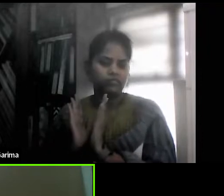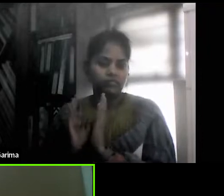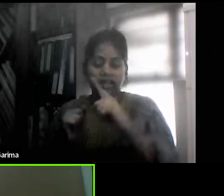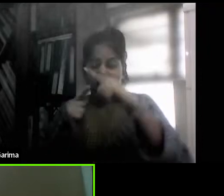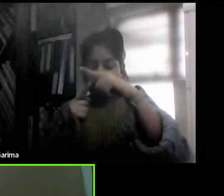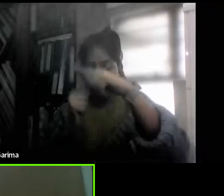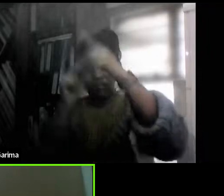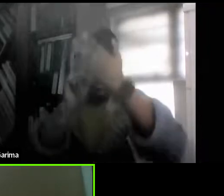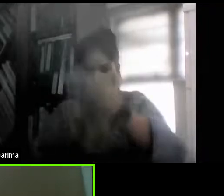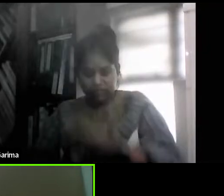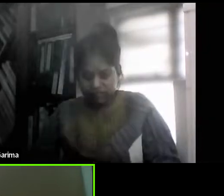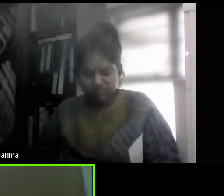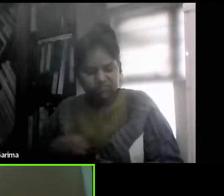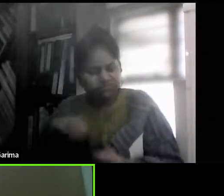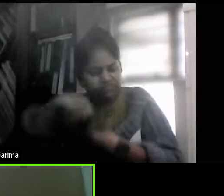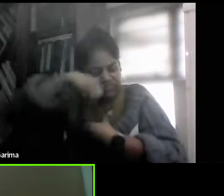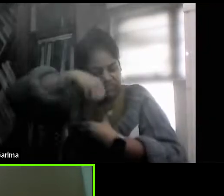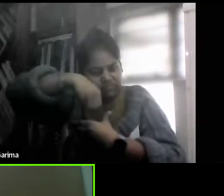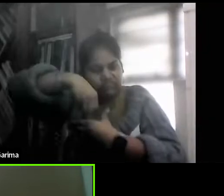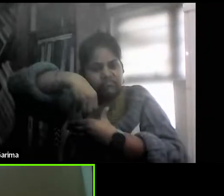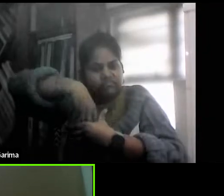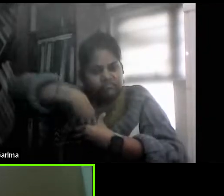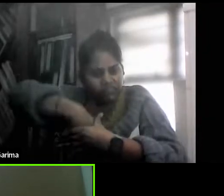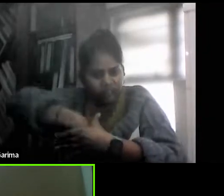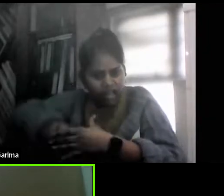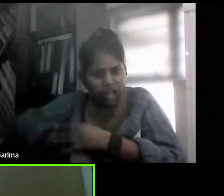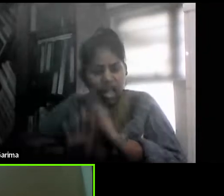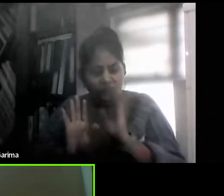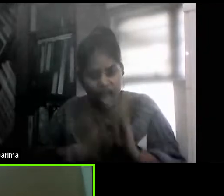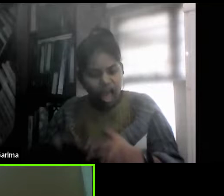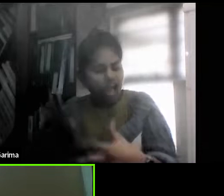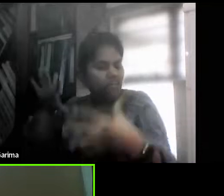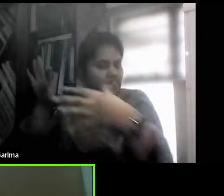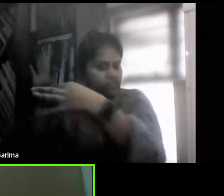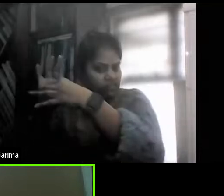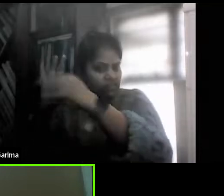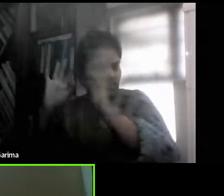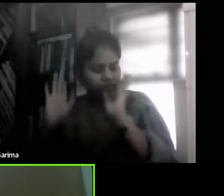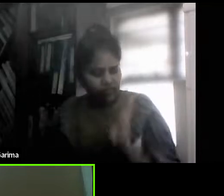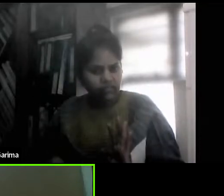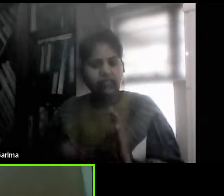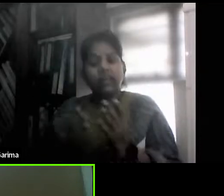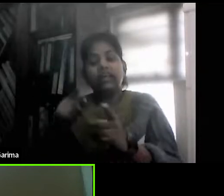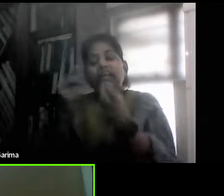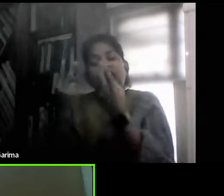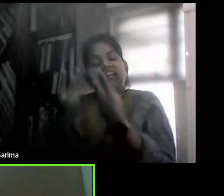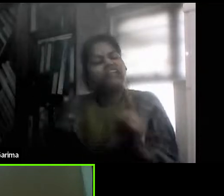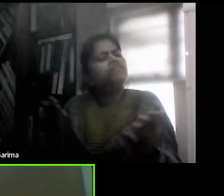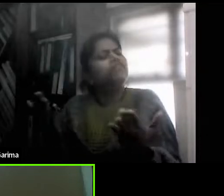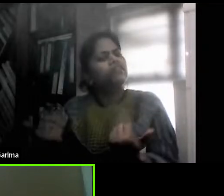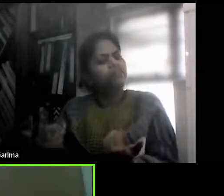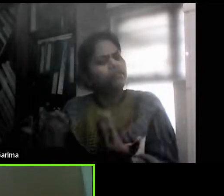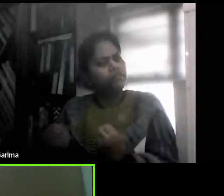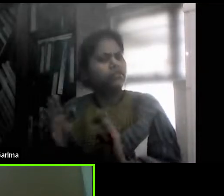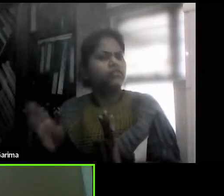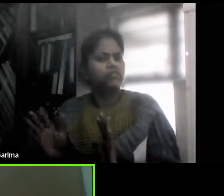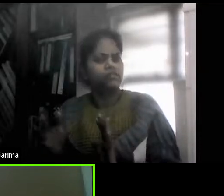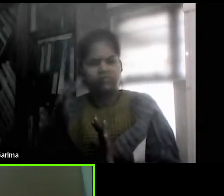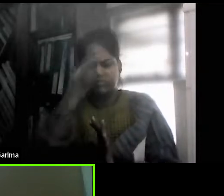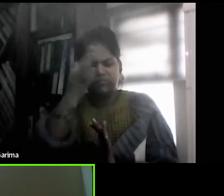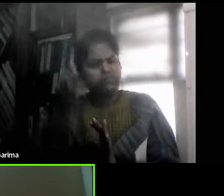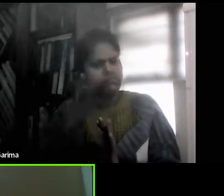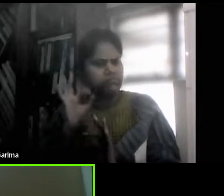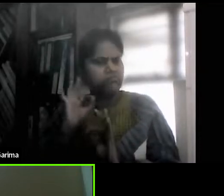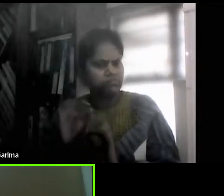culturally rooted, very, very pejorative meaning. So he brought in that term like differently able. Tamil, it is called as Matrathiranaligal.